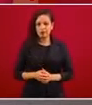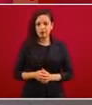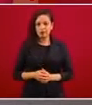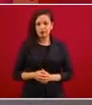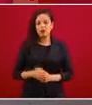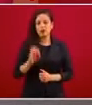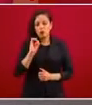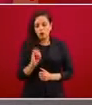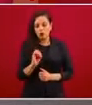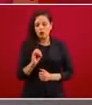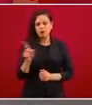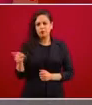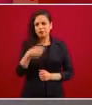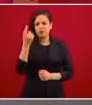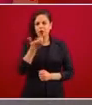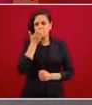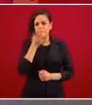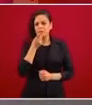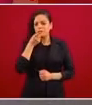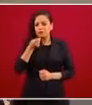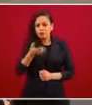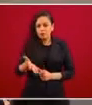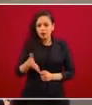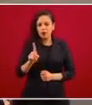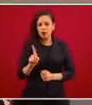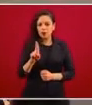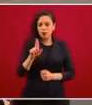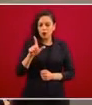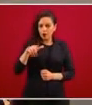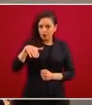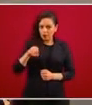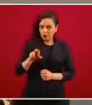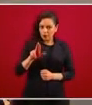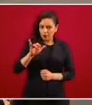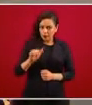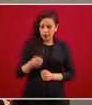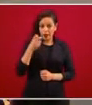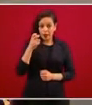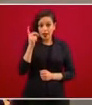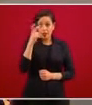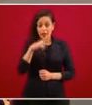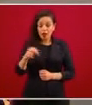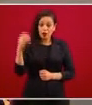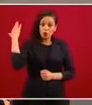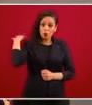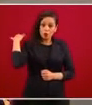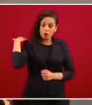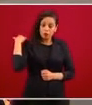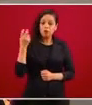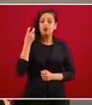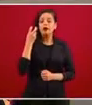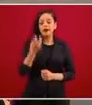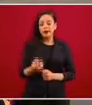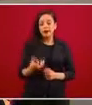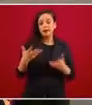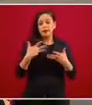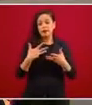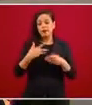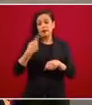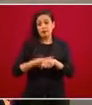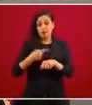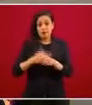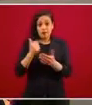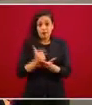all intents and purposes, considered to be a form of pneumonia. So this pneumonia is what leads